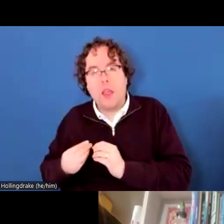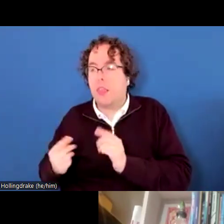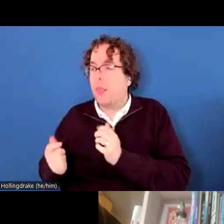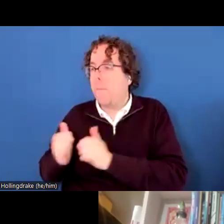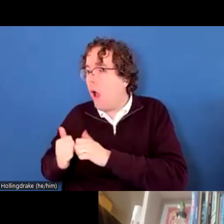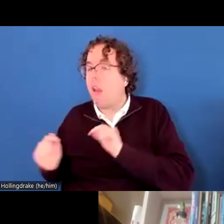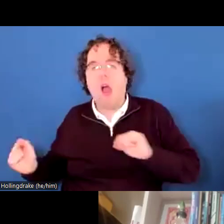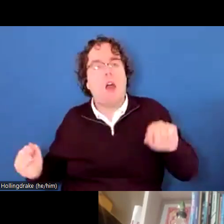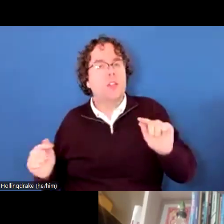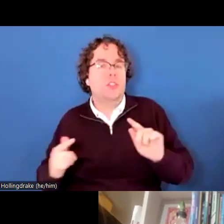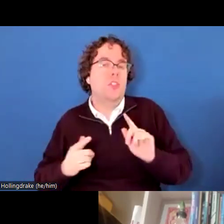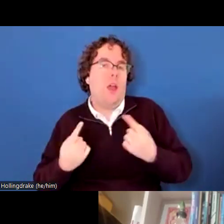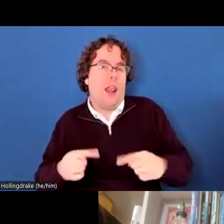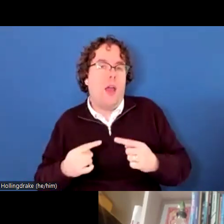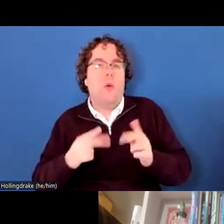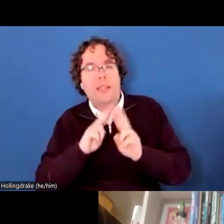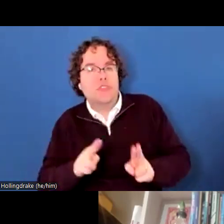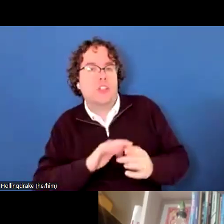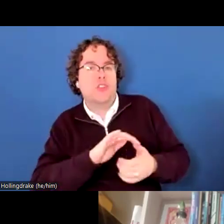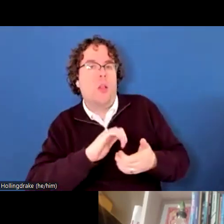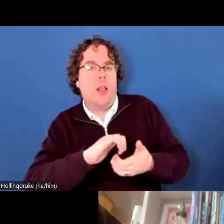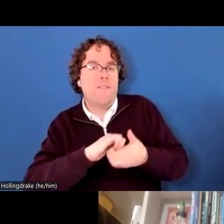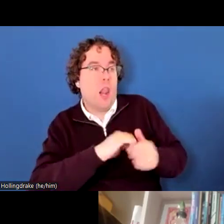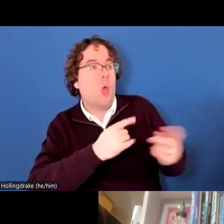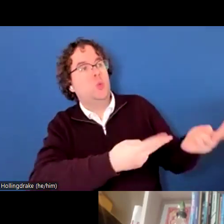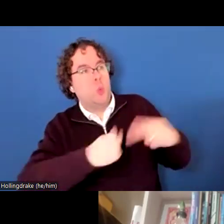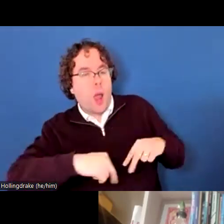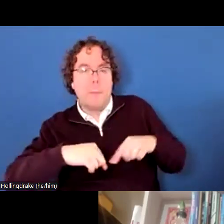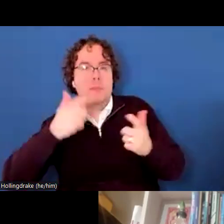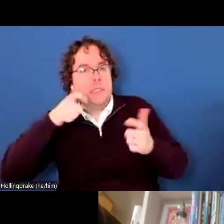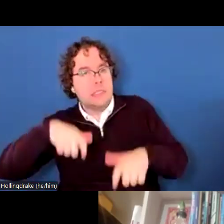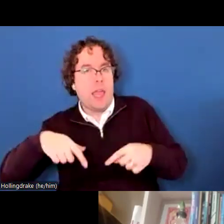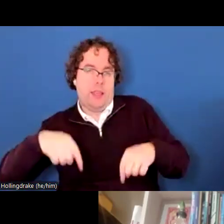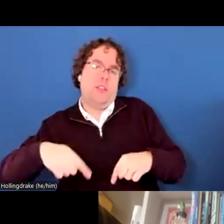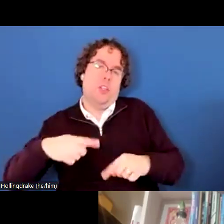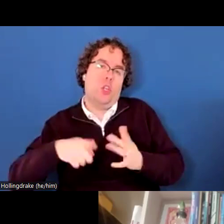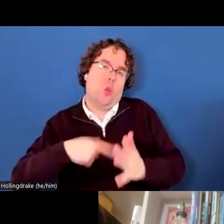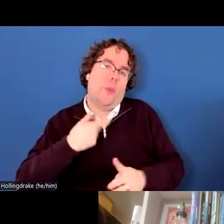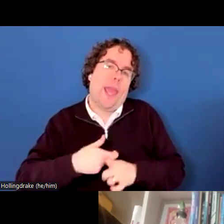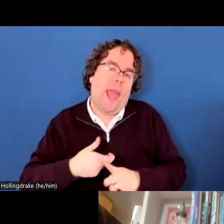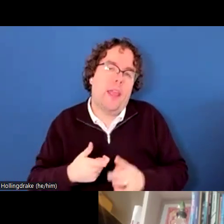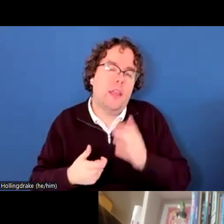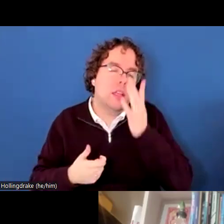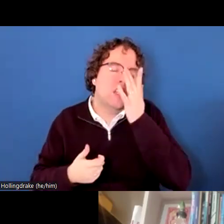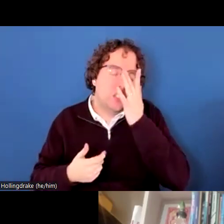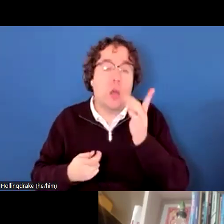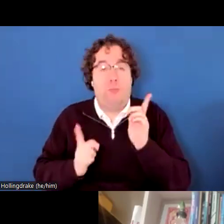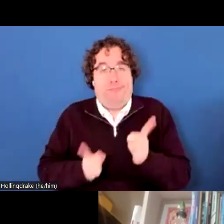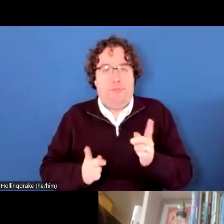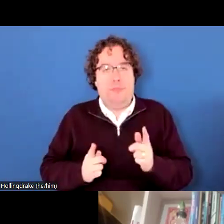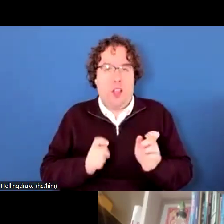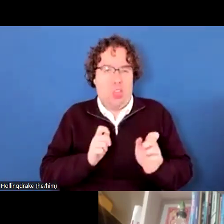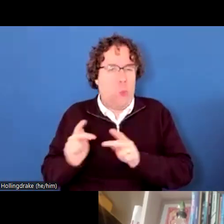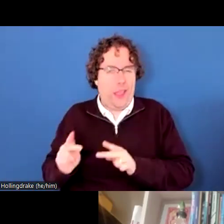come and undertake their fellowship and spend a period of time within the UK. So those are the mechanisms through